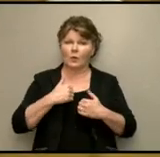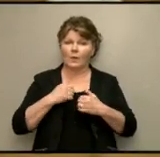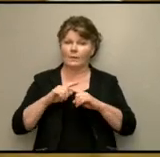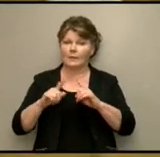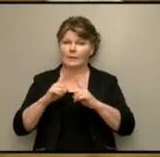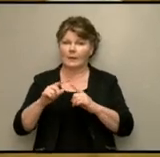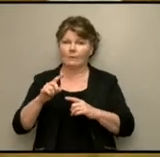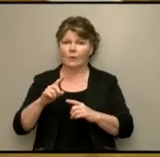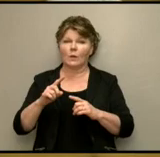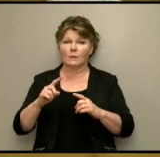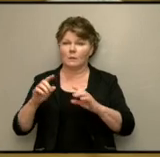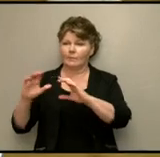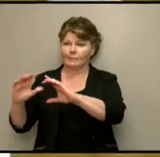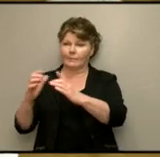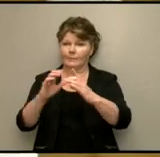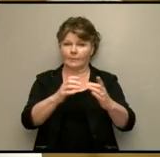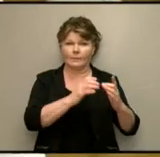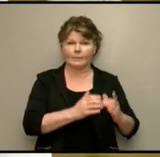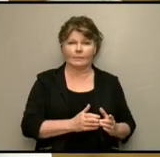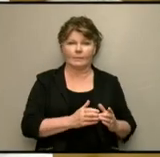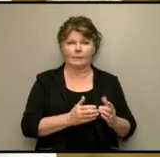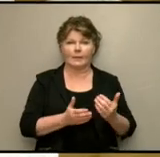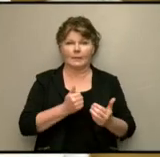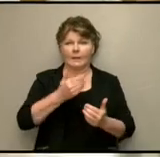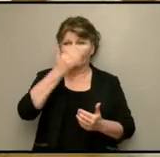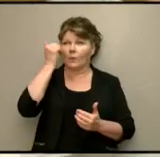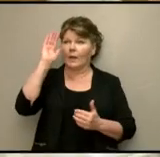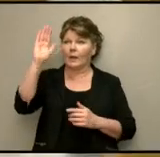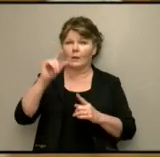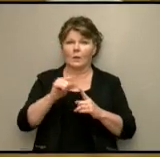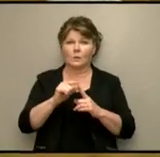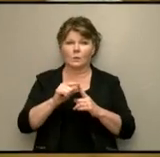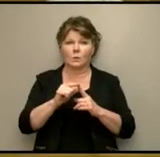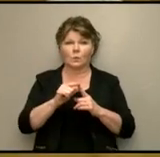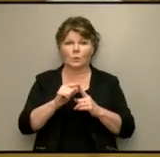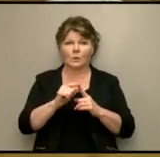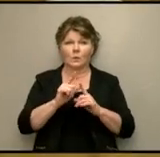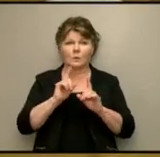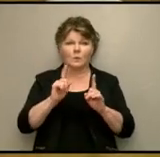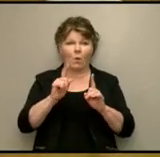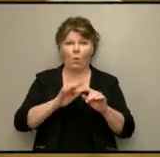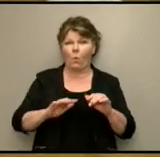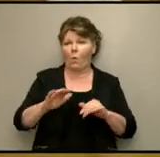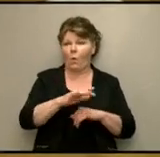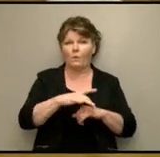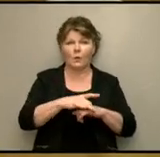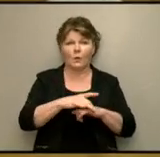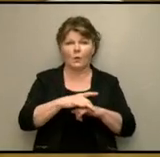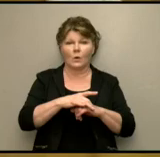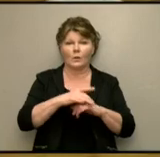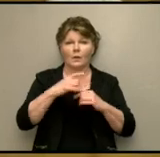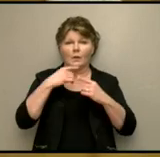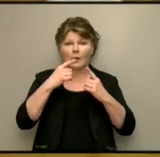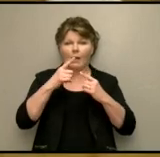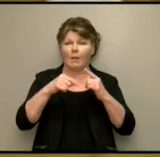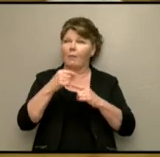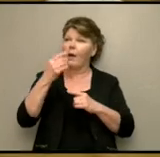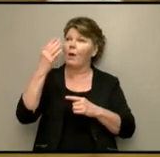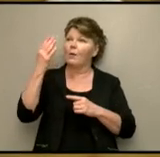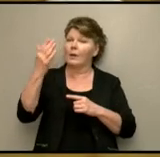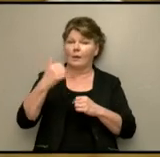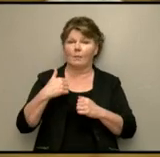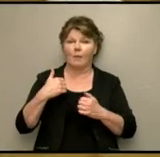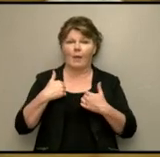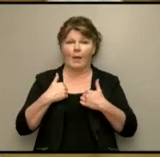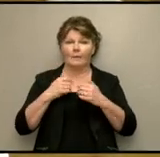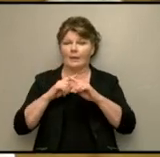It's easy, for example, for us to forget his words, go into all the earth, telling others about him. So by having several